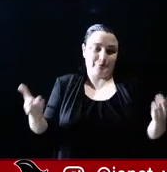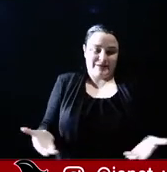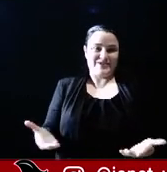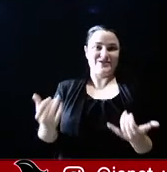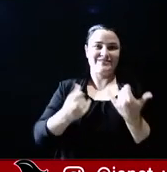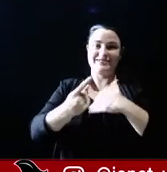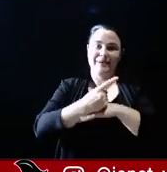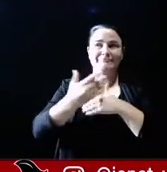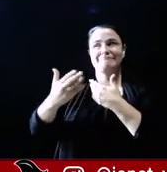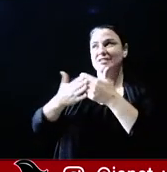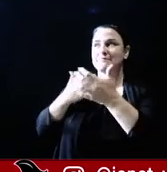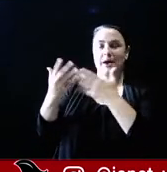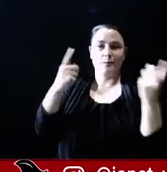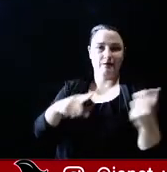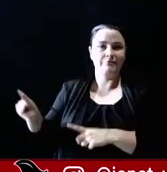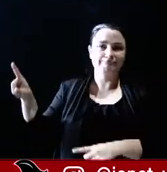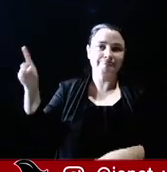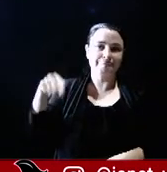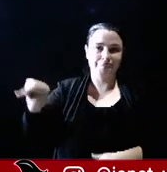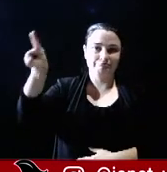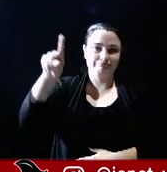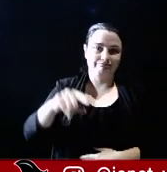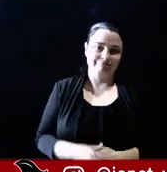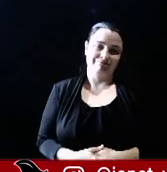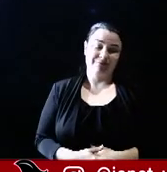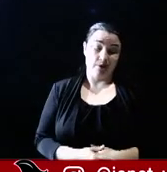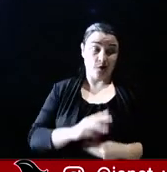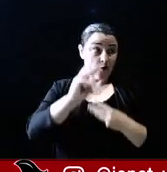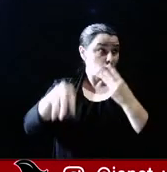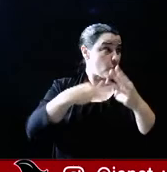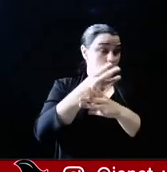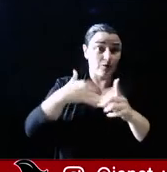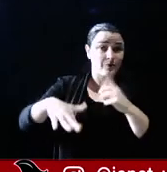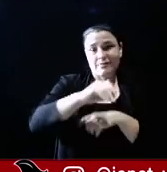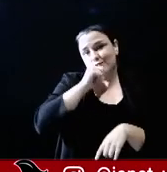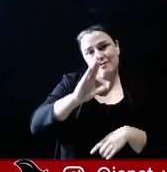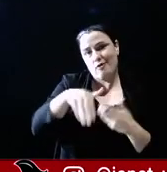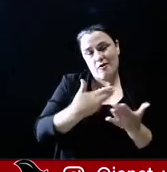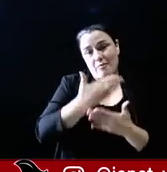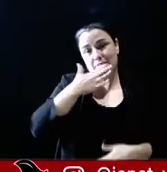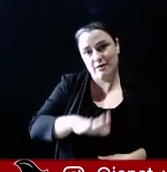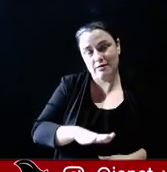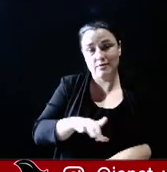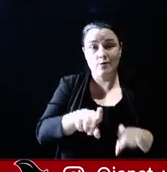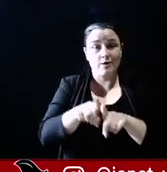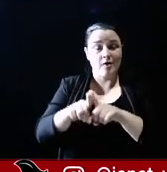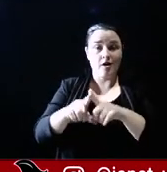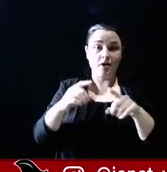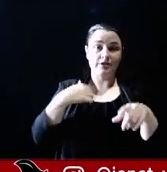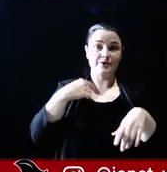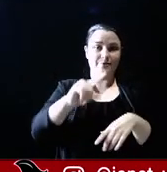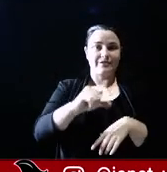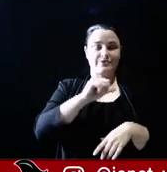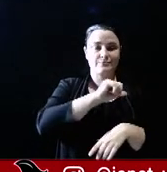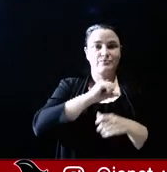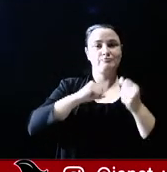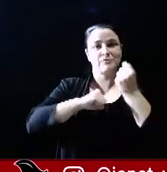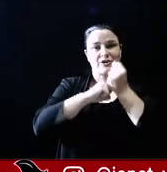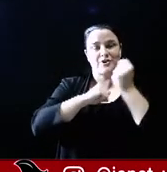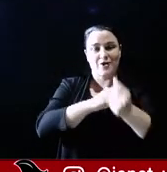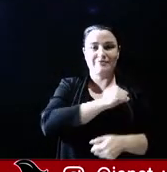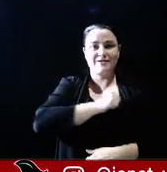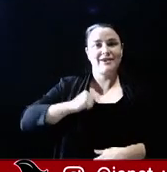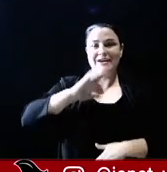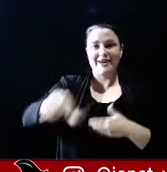situation. The world around us wasn't all bad either. We also cheered on as the Astros, in all their trash